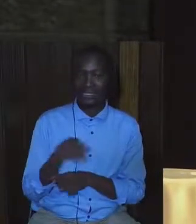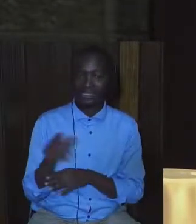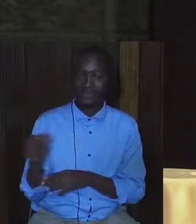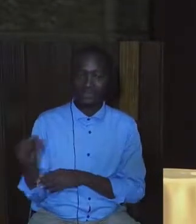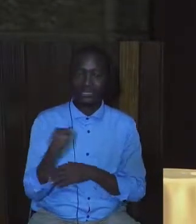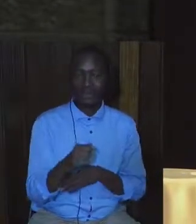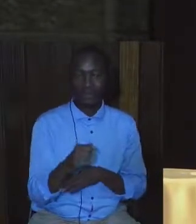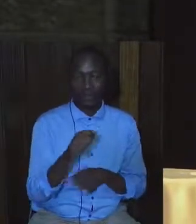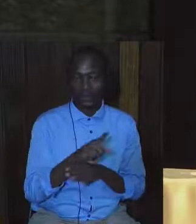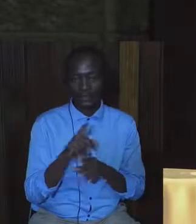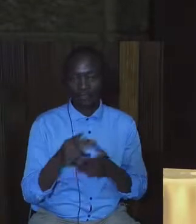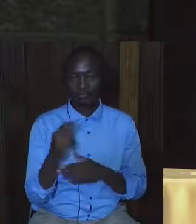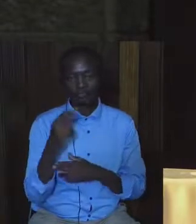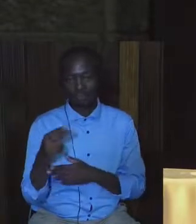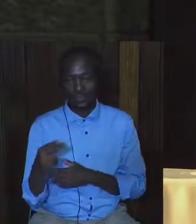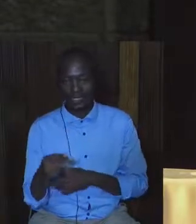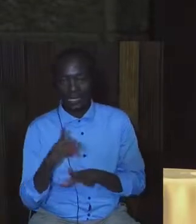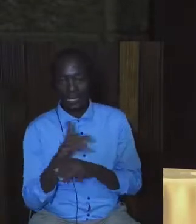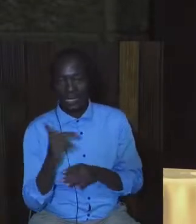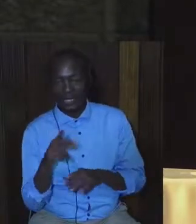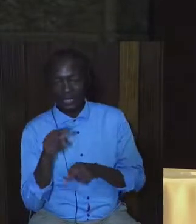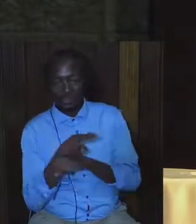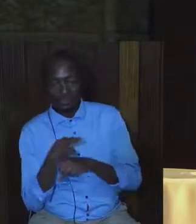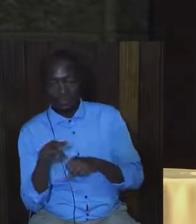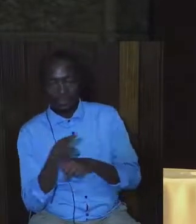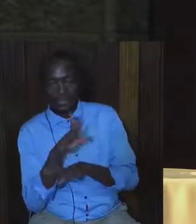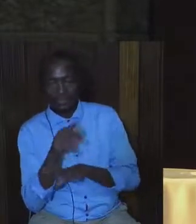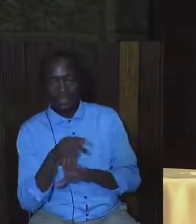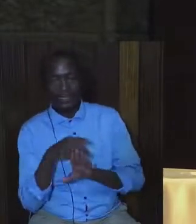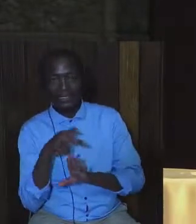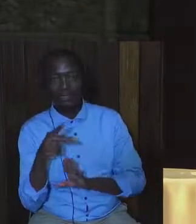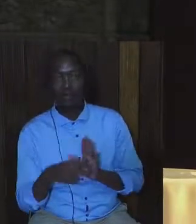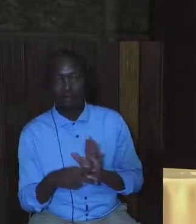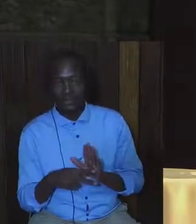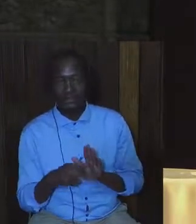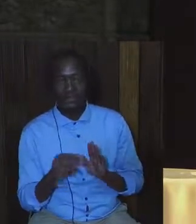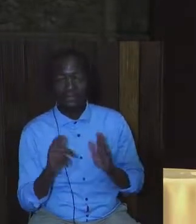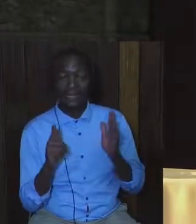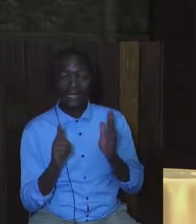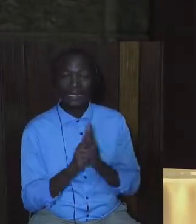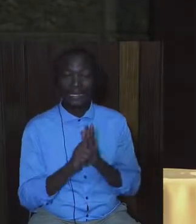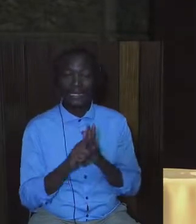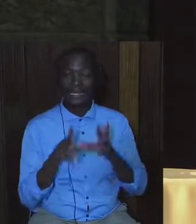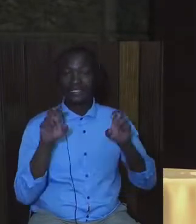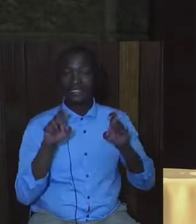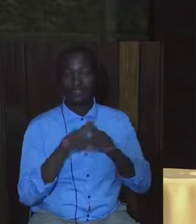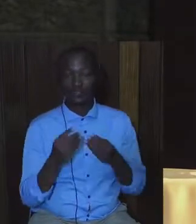appointed to design and supervise the project, and the legal issues were resolved in